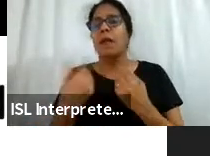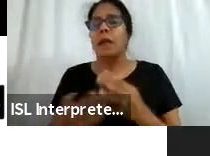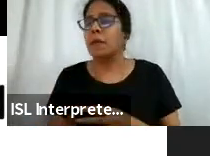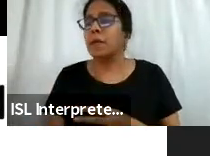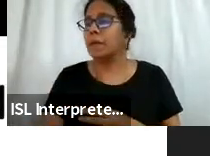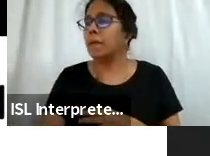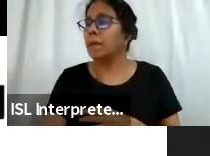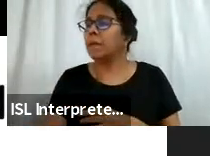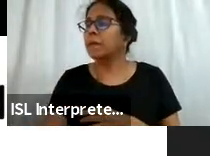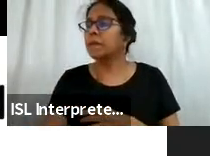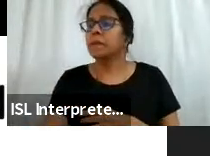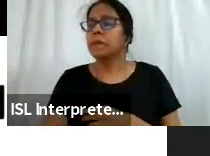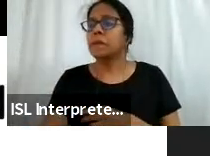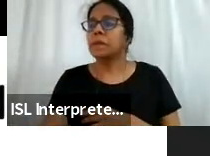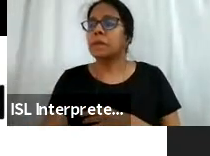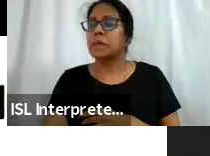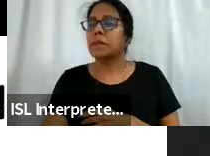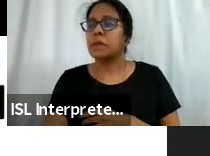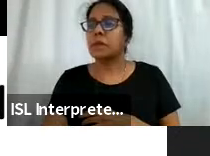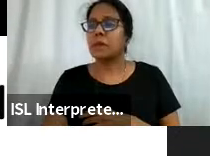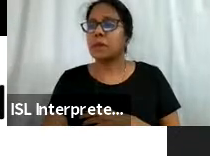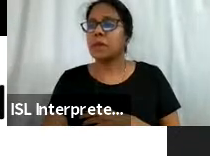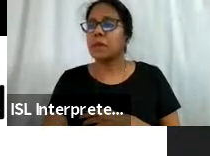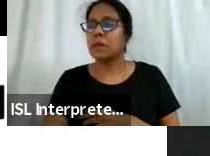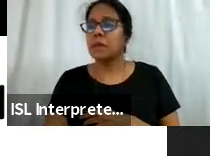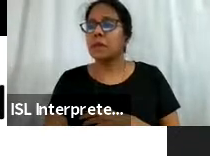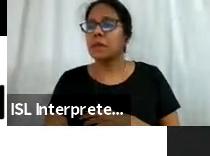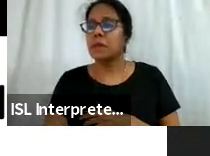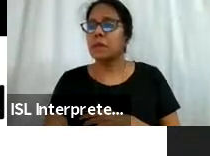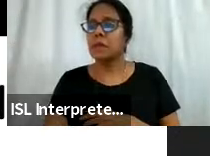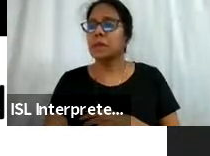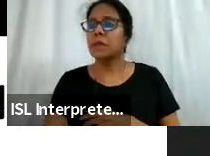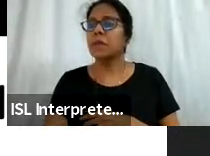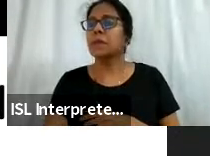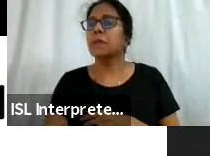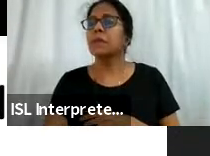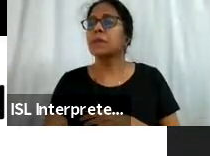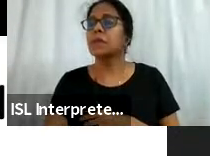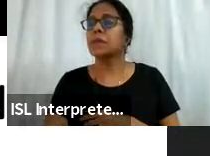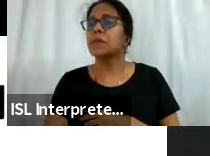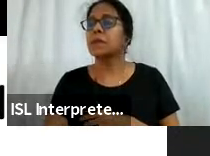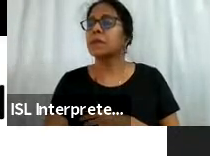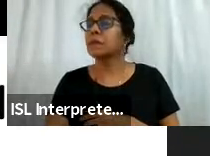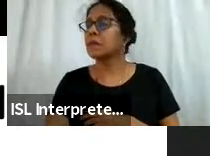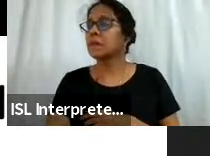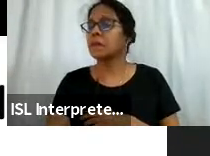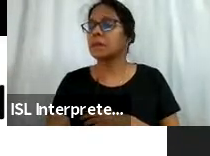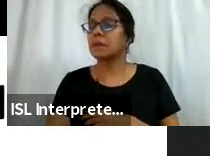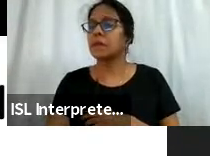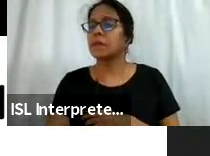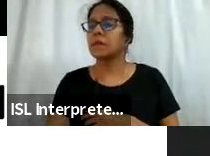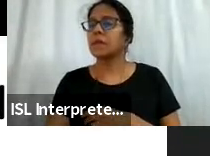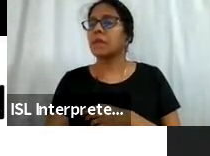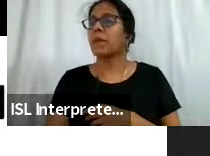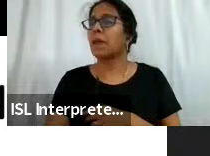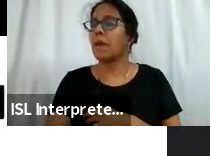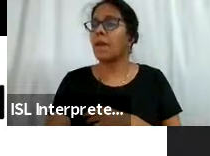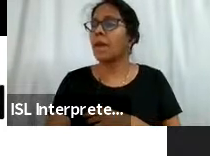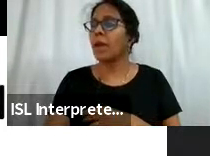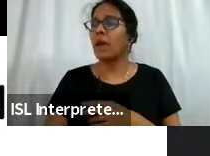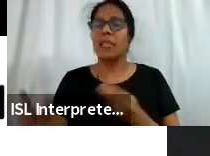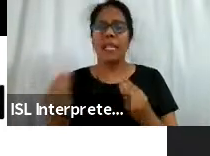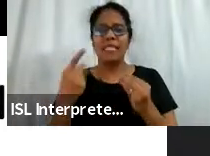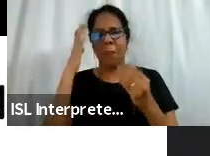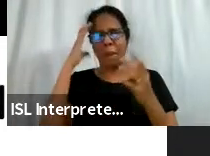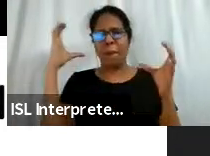Now, good part. When do you discontinue? So here, there are differences in guidelines from state